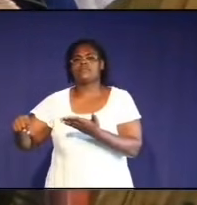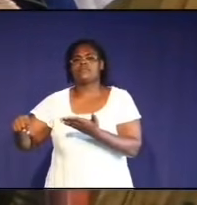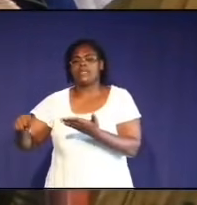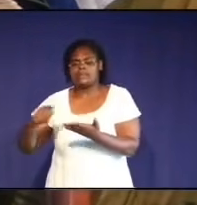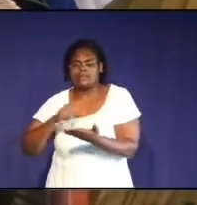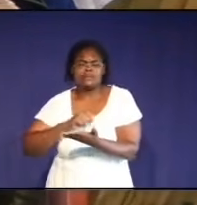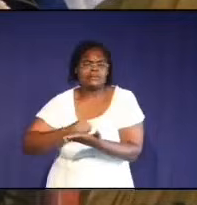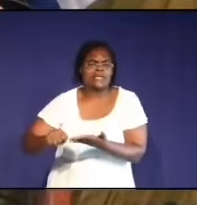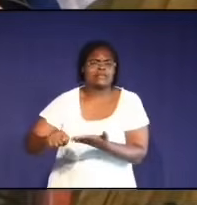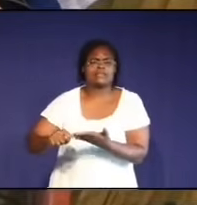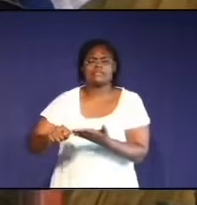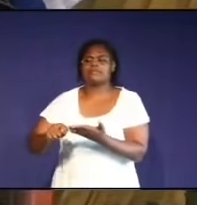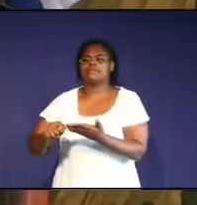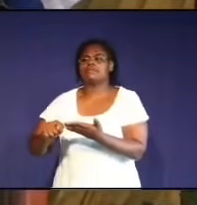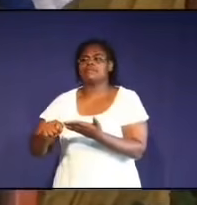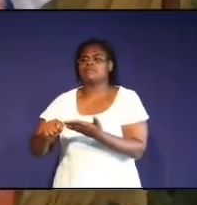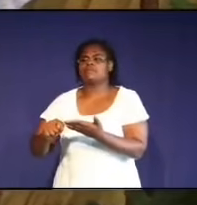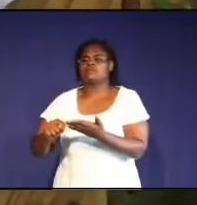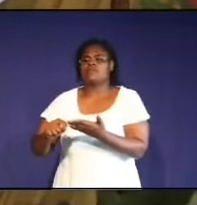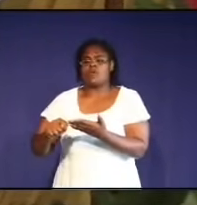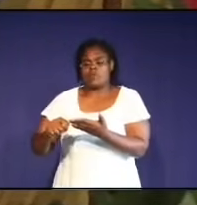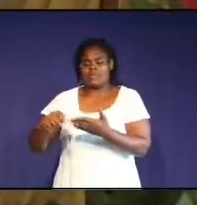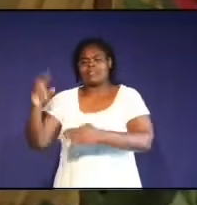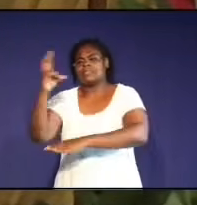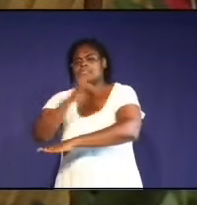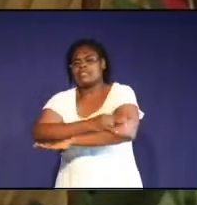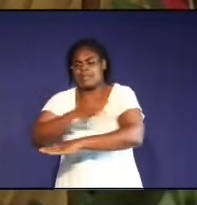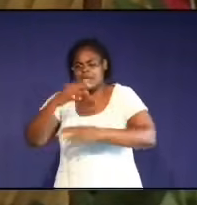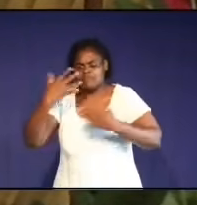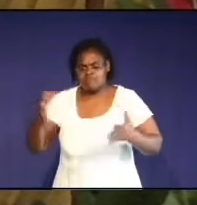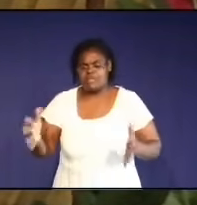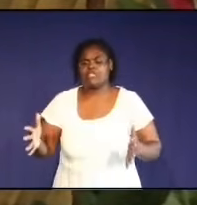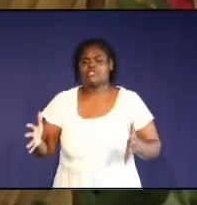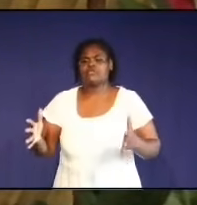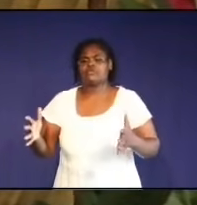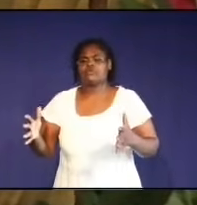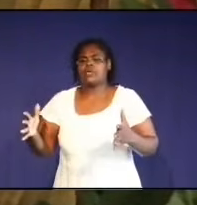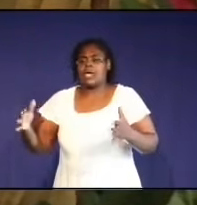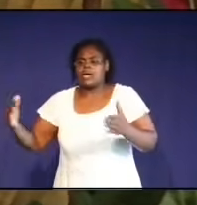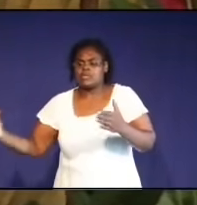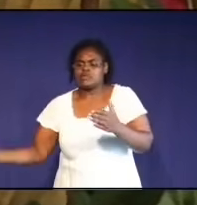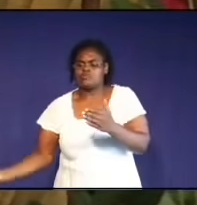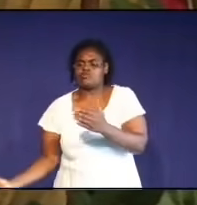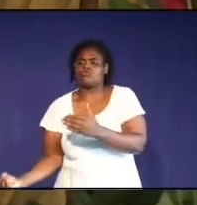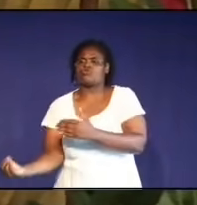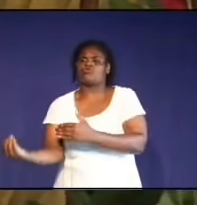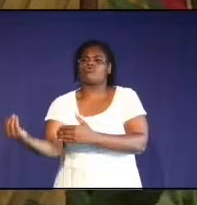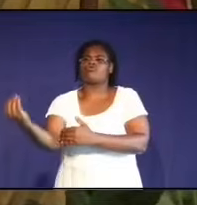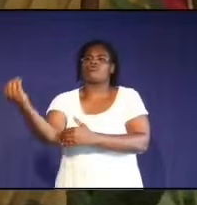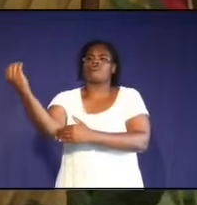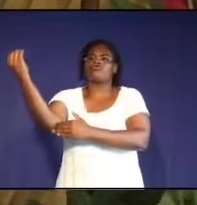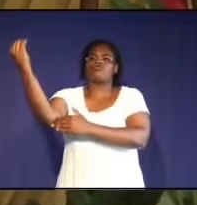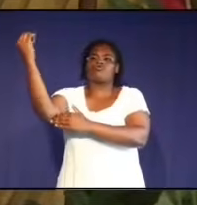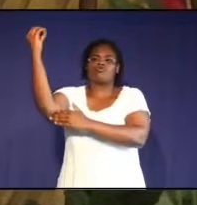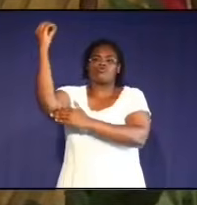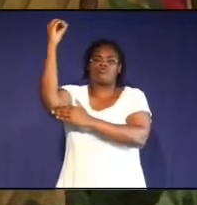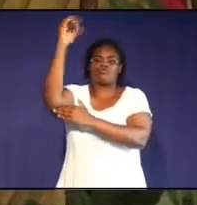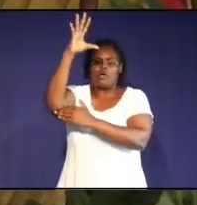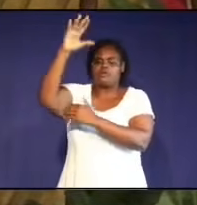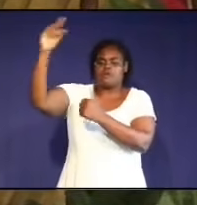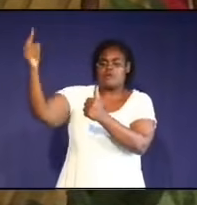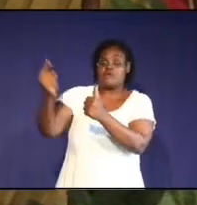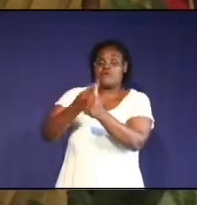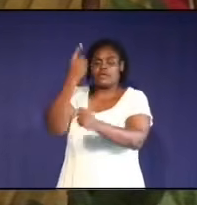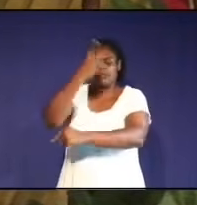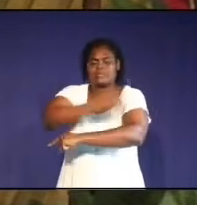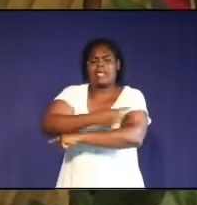Sabbath. Mark says, when the Sabbath was passed, as it began to dawn toward the first day, they came by the sepulchre.